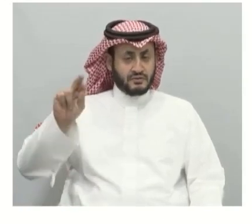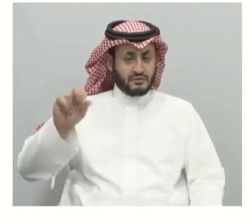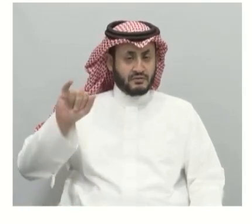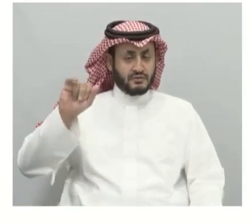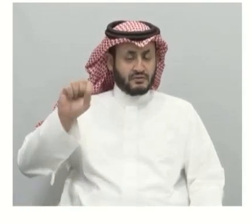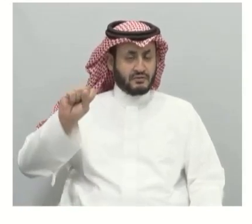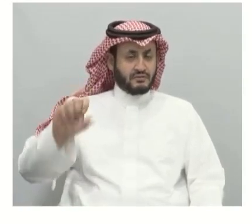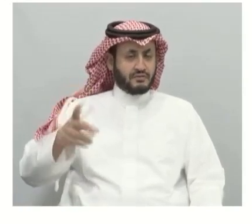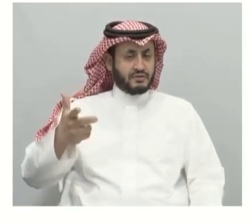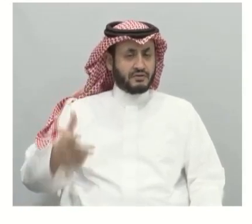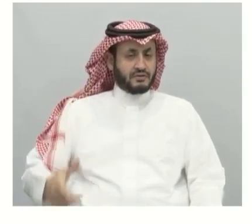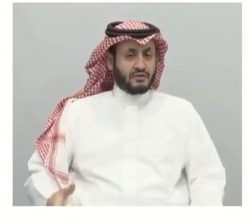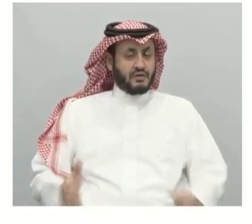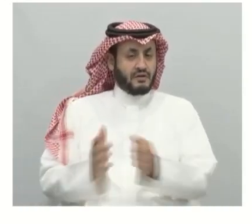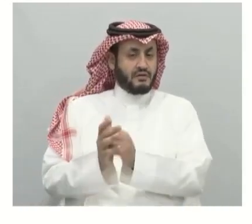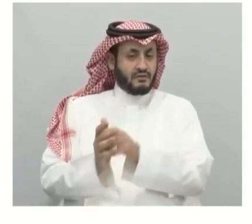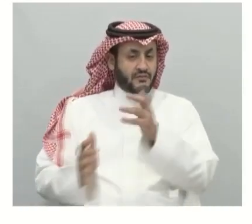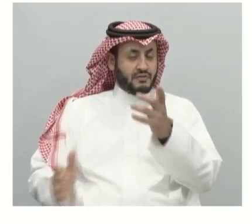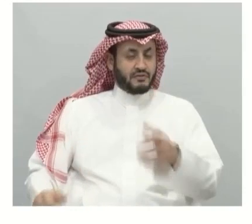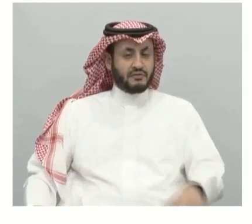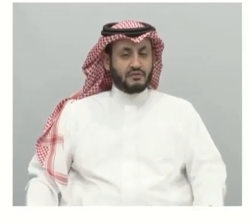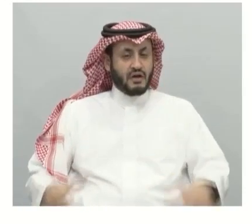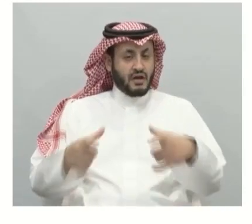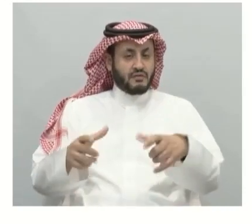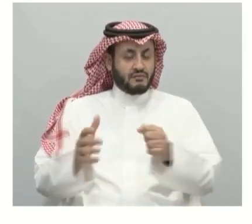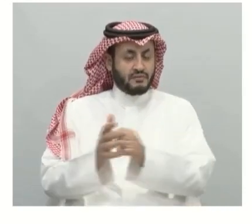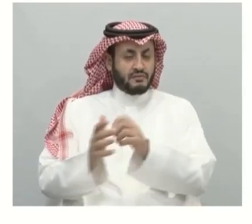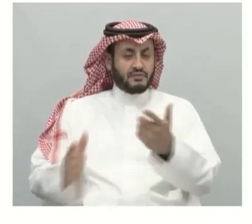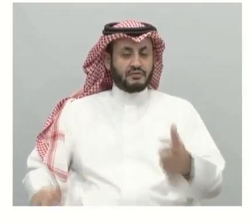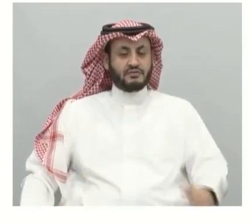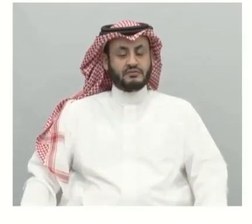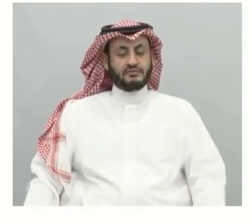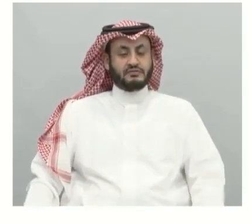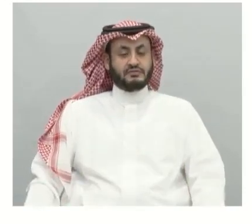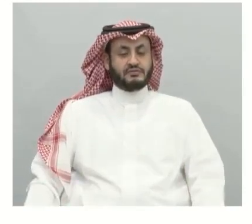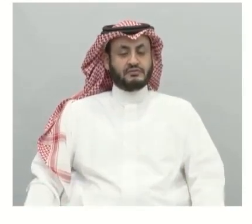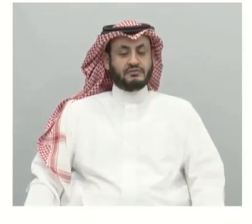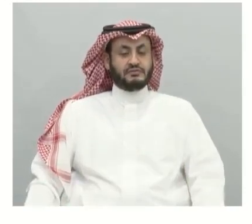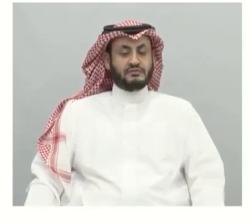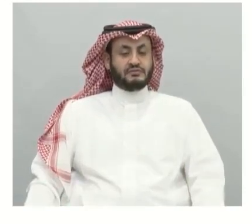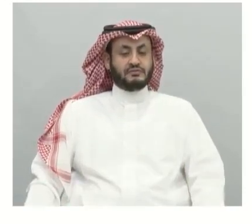this country. Remember, Paris is the capital city of